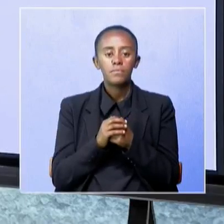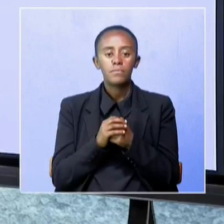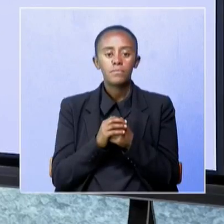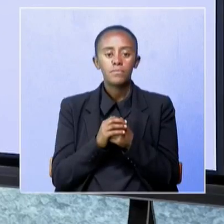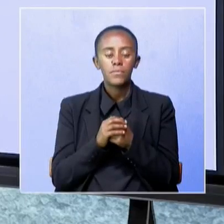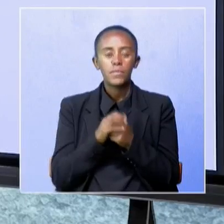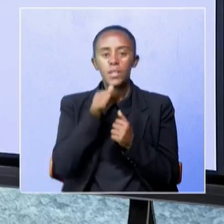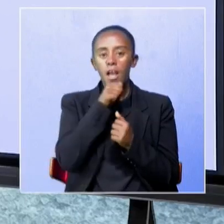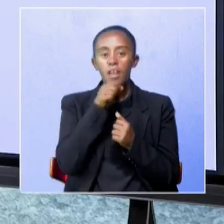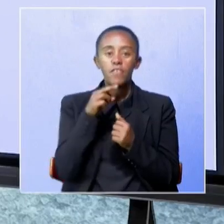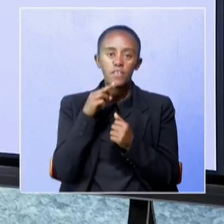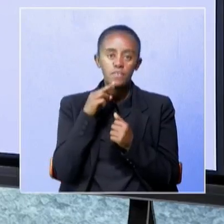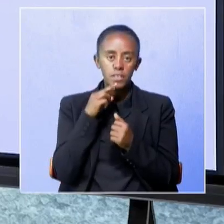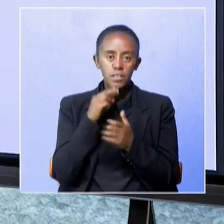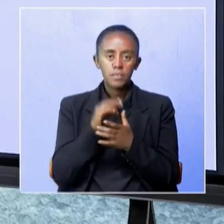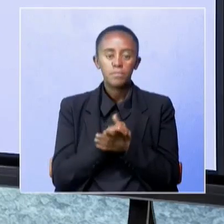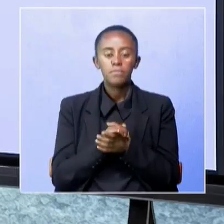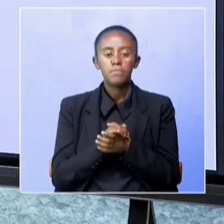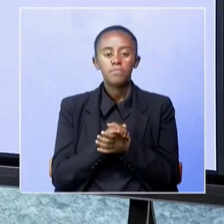adverbs.